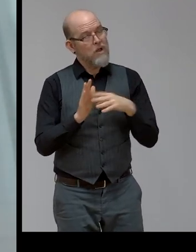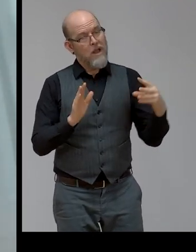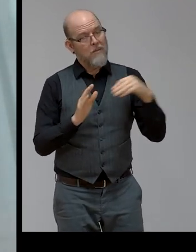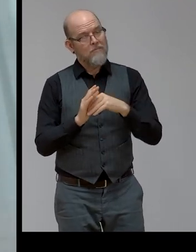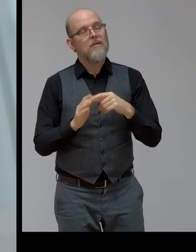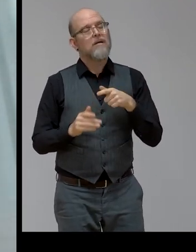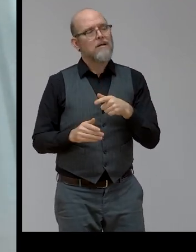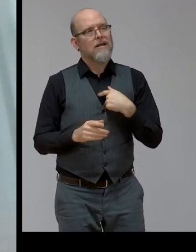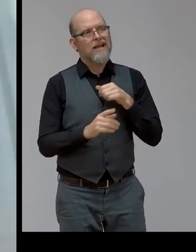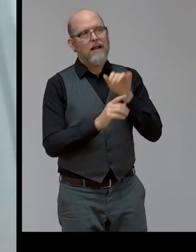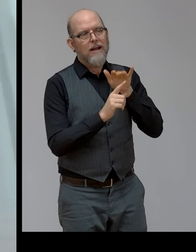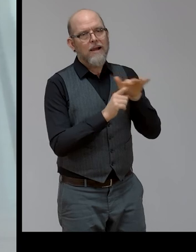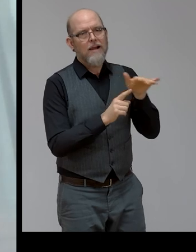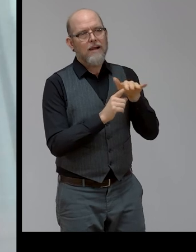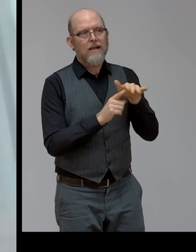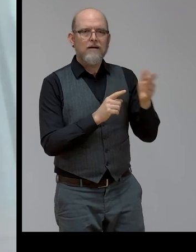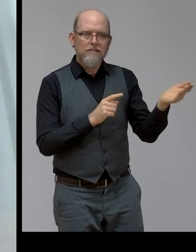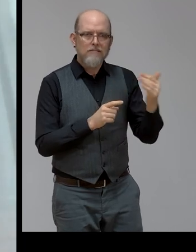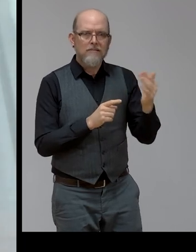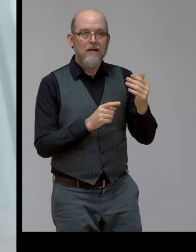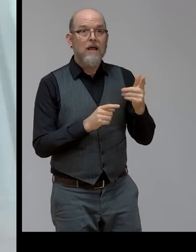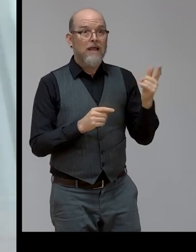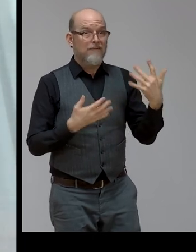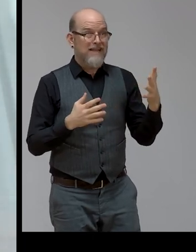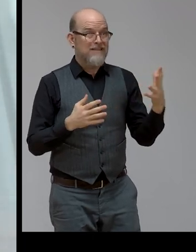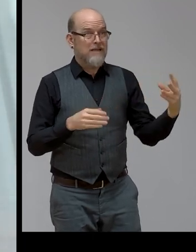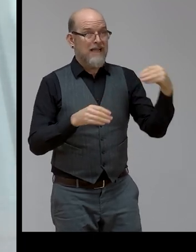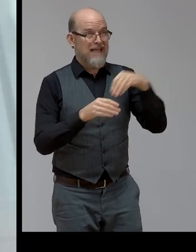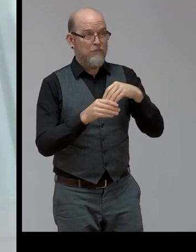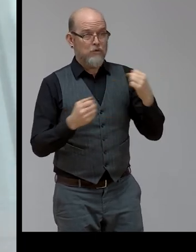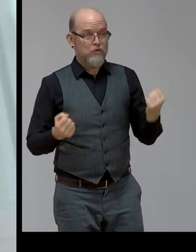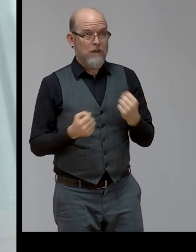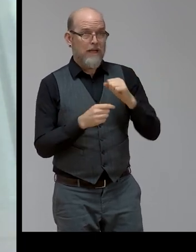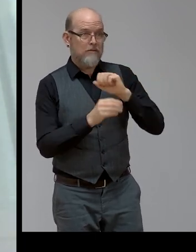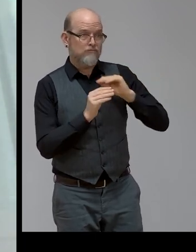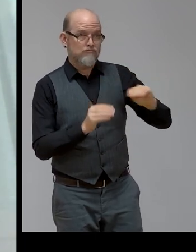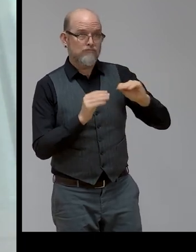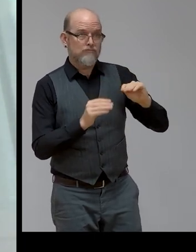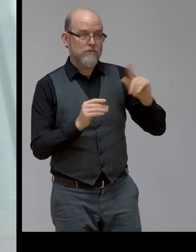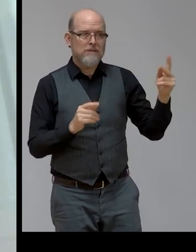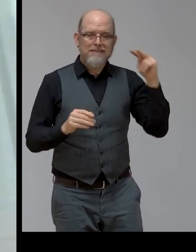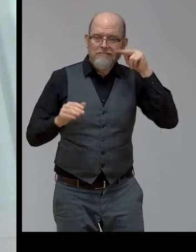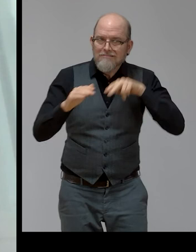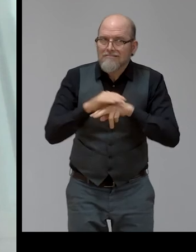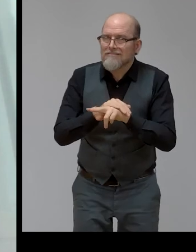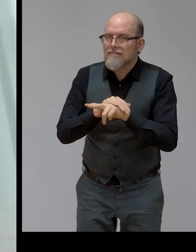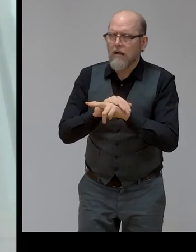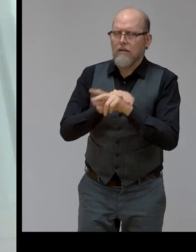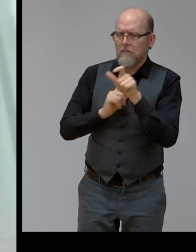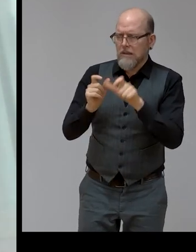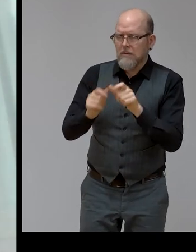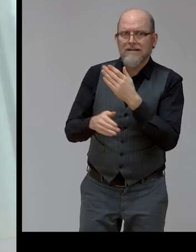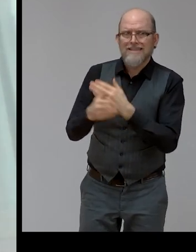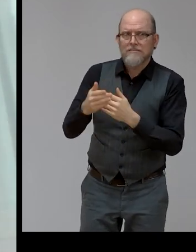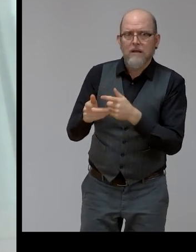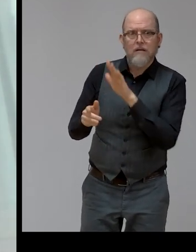are really involved in the trainings, if they can see what persons with disabilities can do